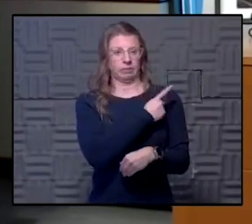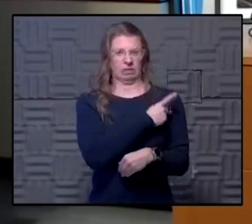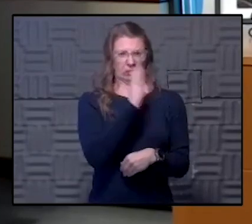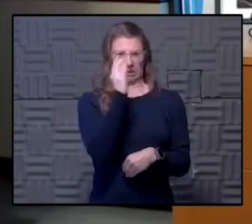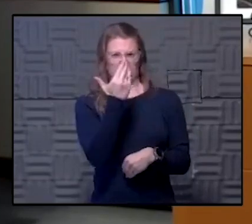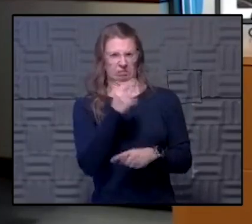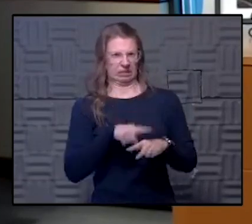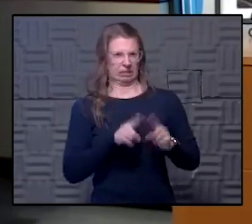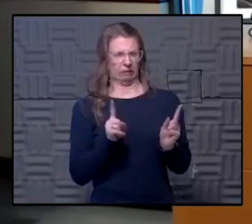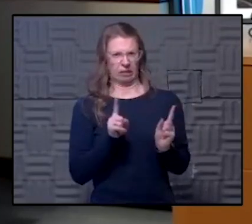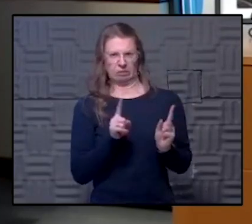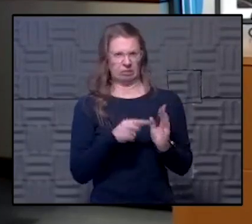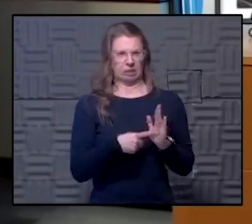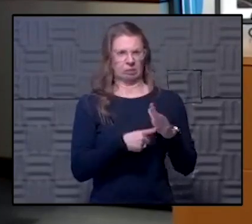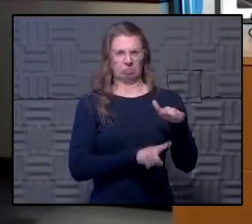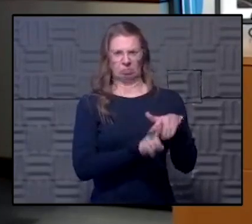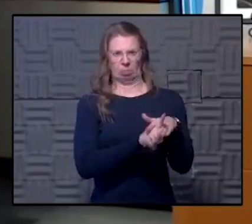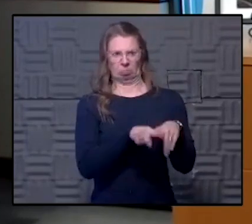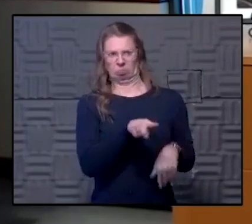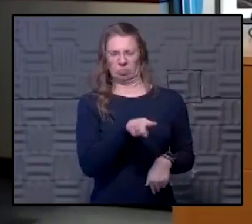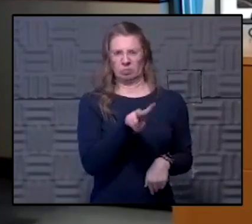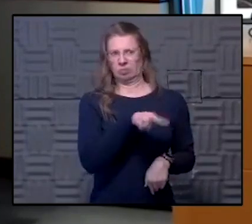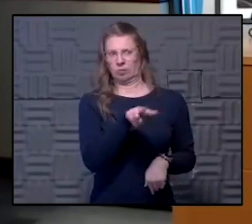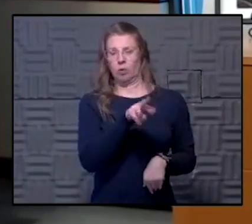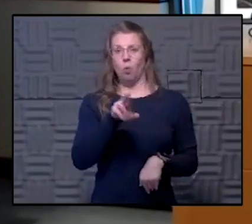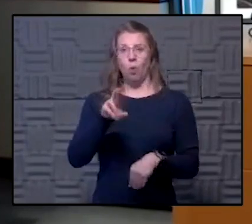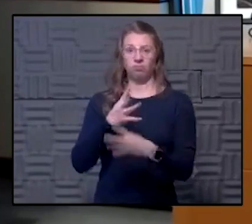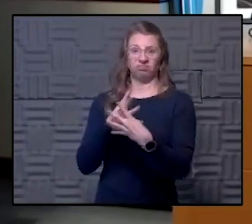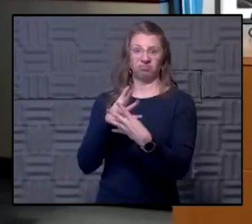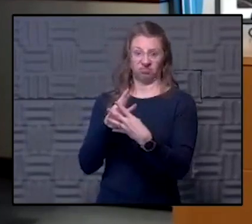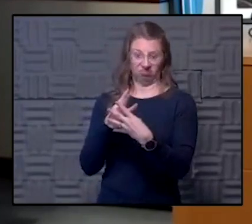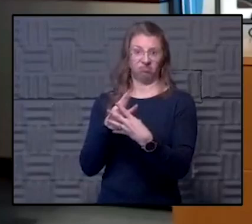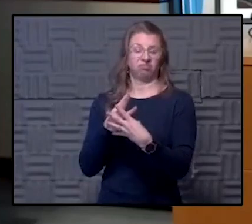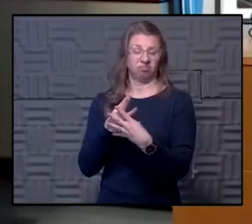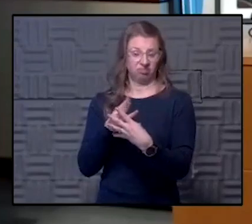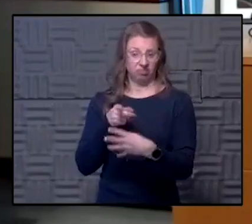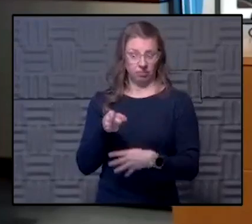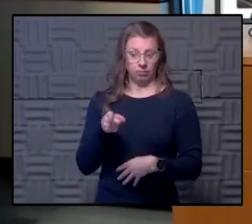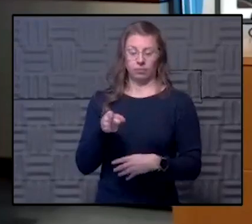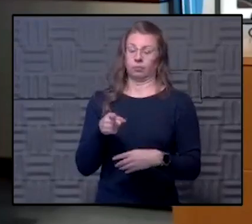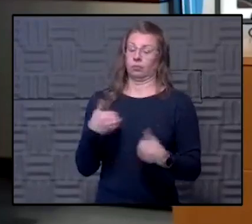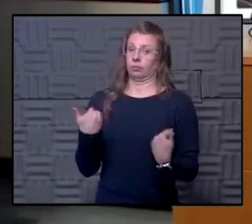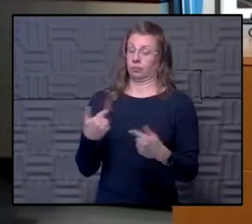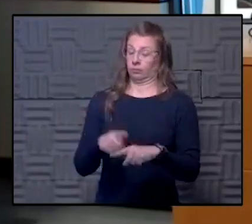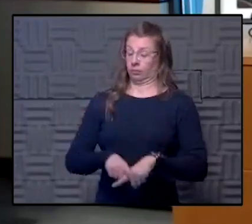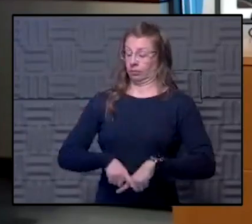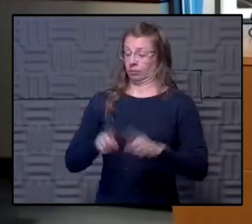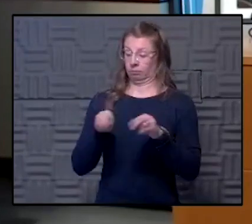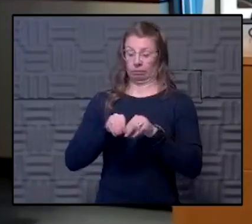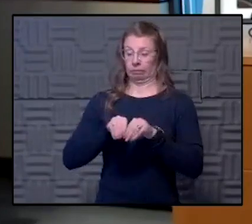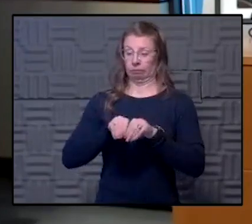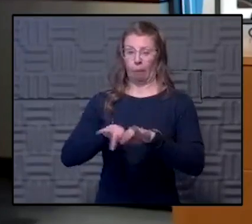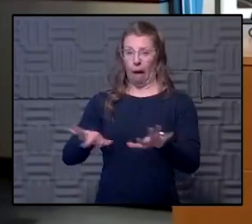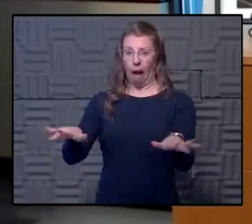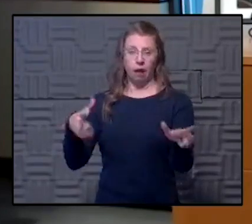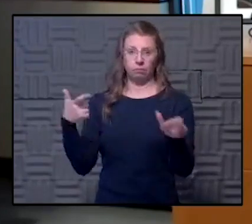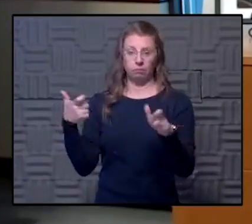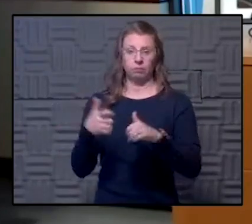acting a little different, or we had one correctional facility that it was very fast moving through.